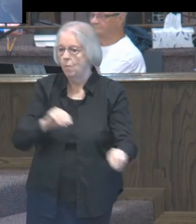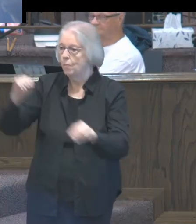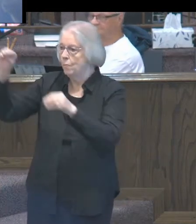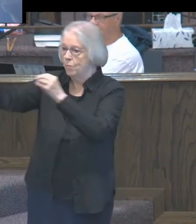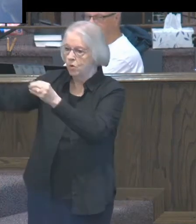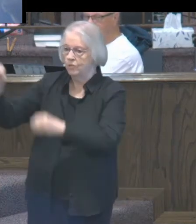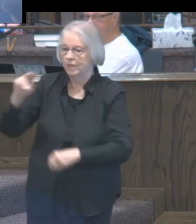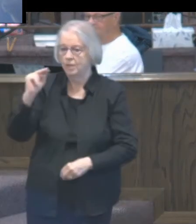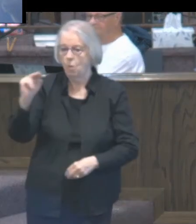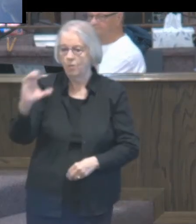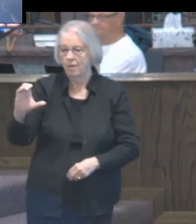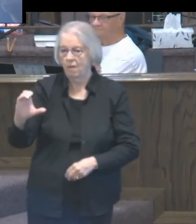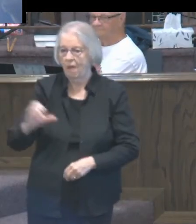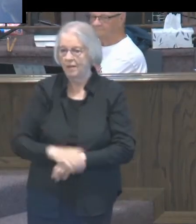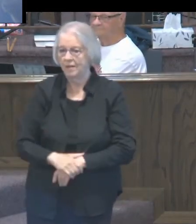as a family,